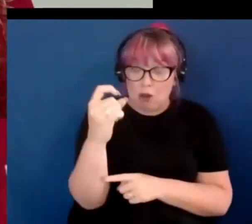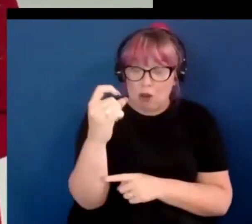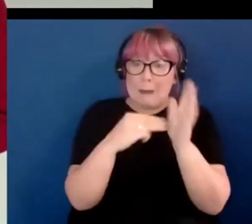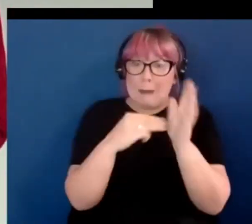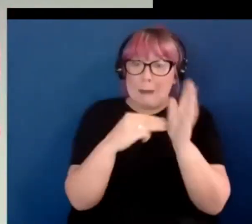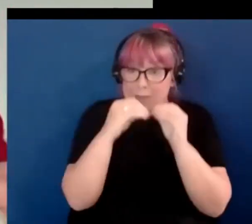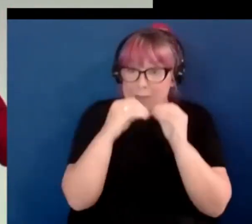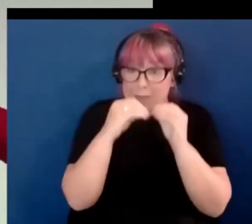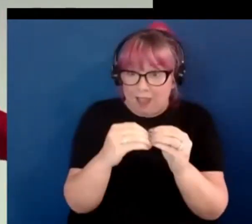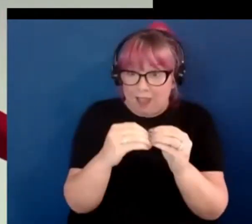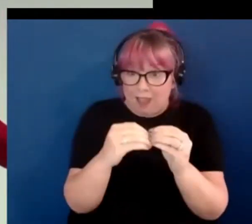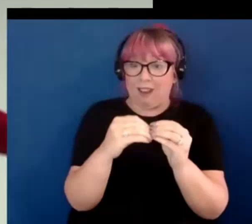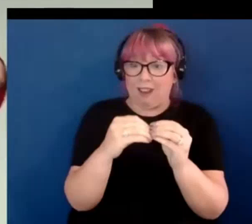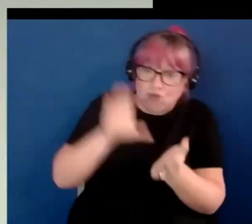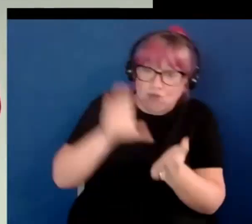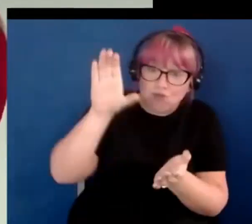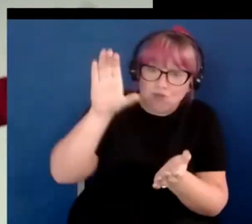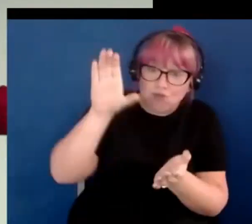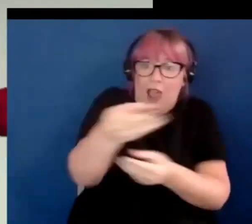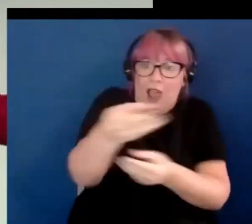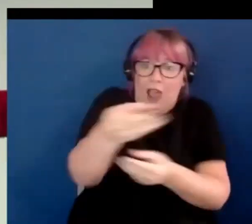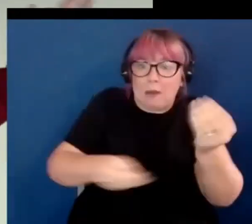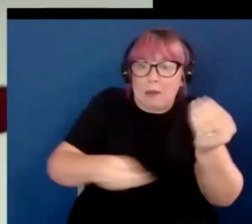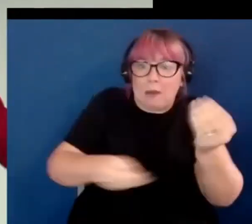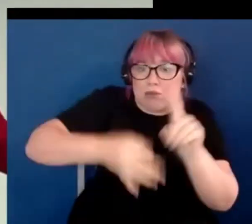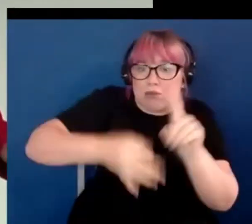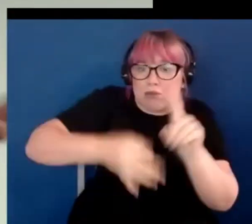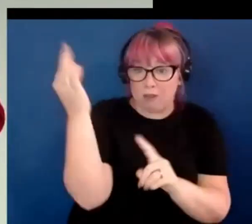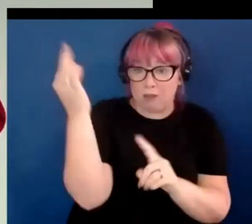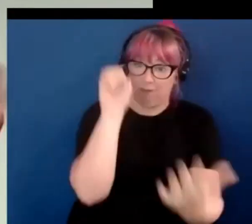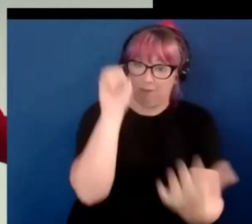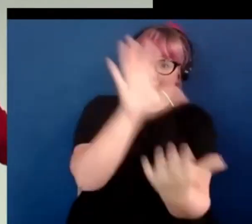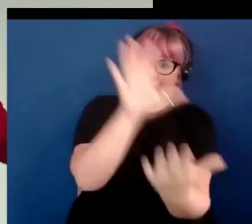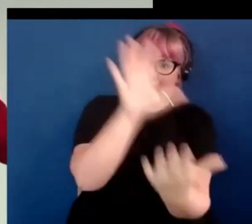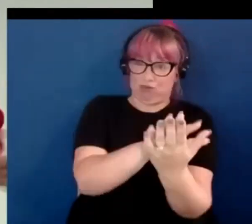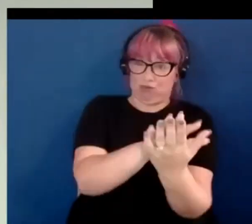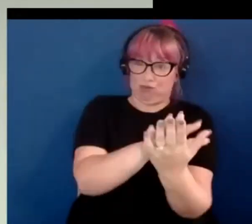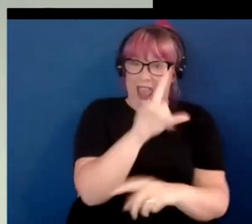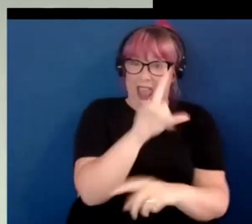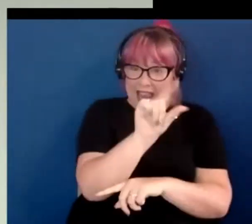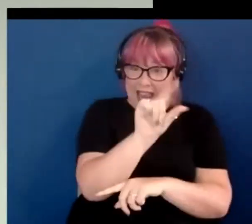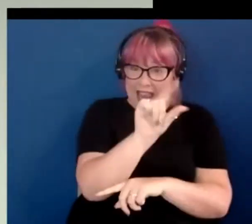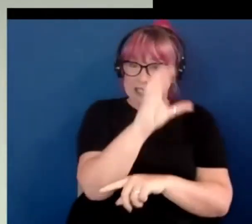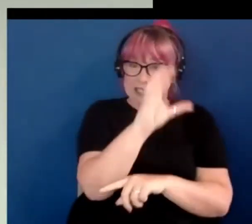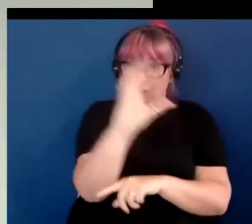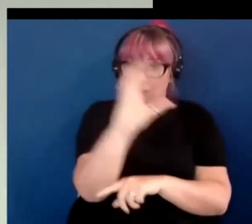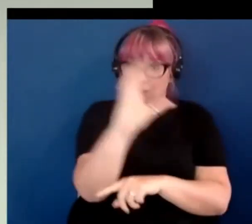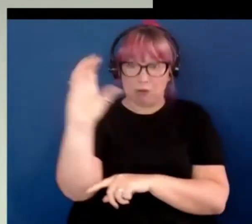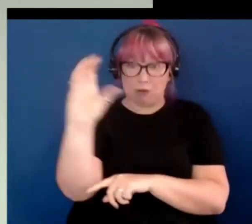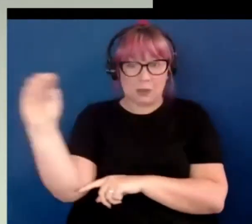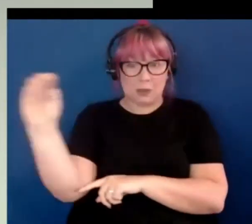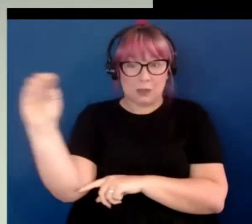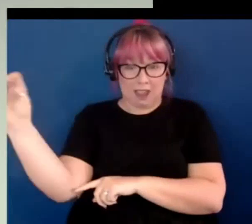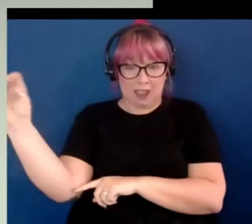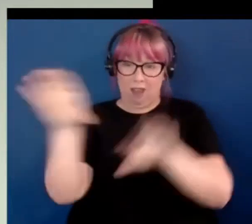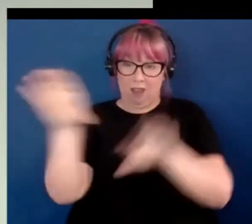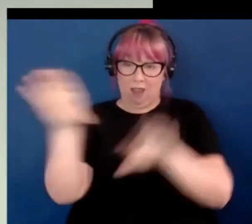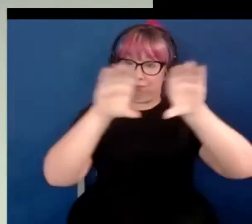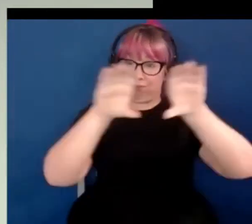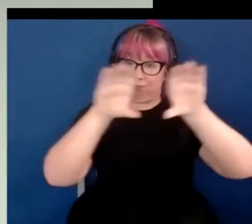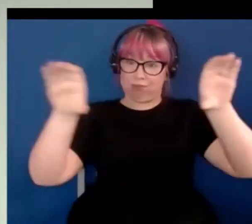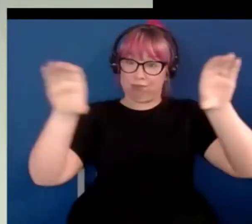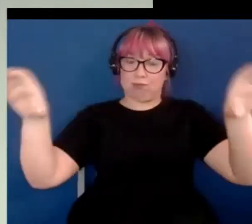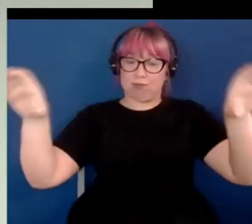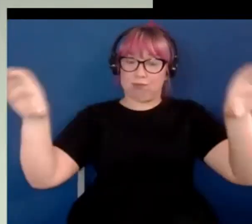something new. They printed it in full with 11 zeros as the headline right across the page. We planned last year